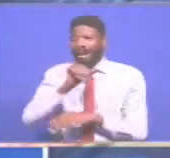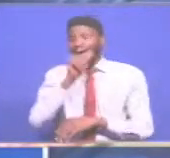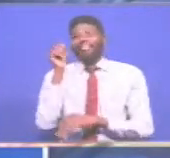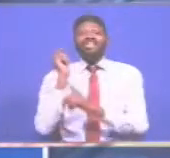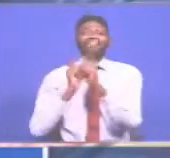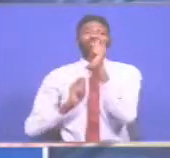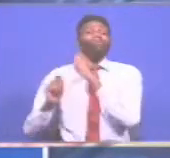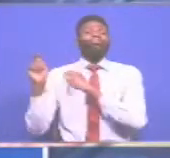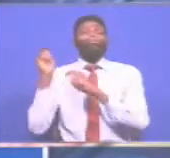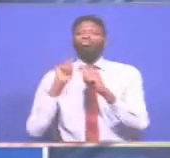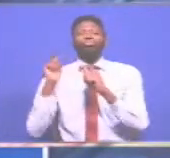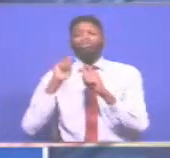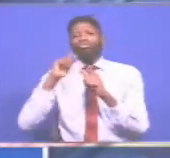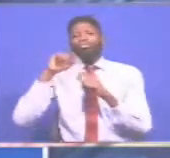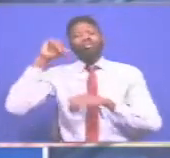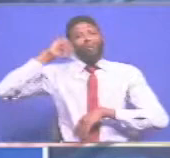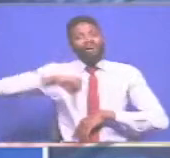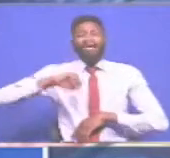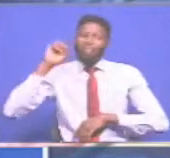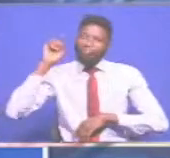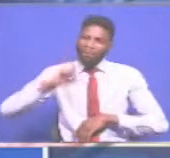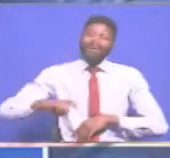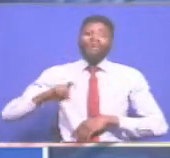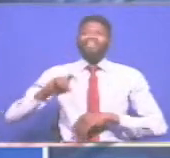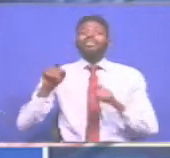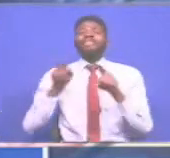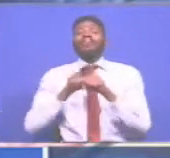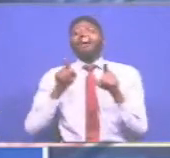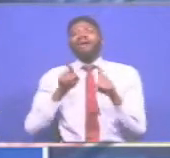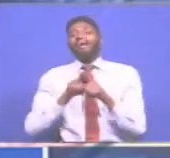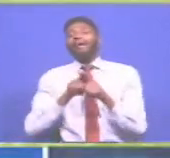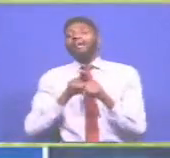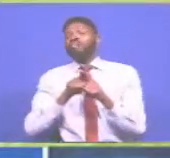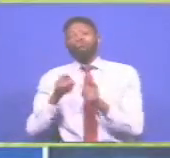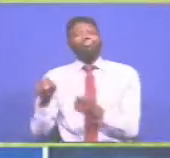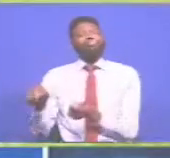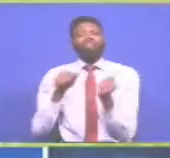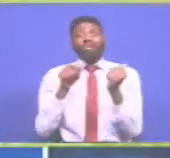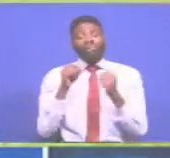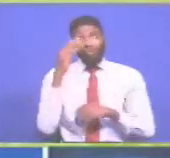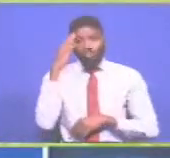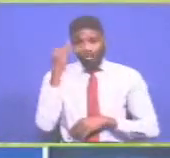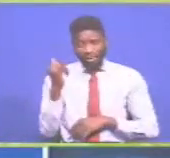genital mutilation, saying the vice has been on the rise in the region.